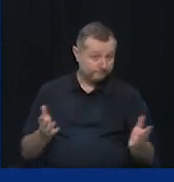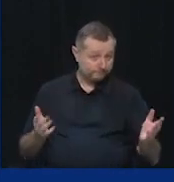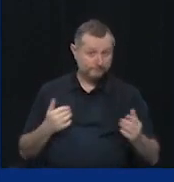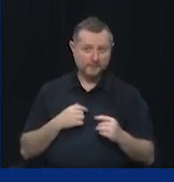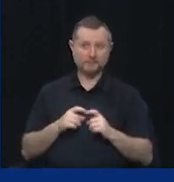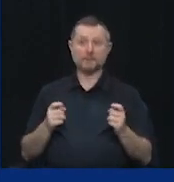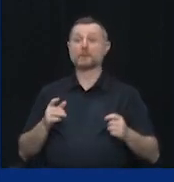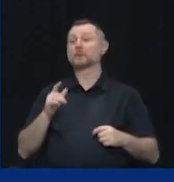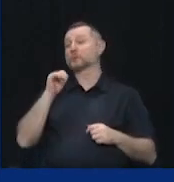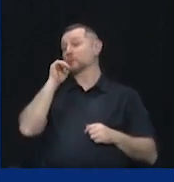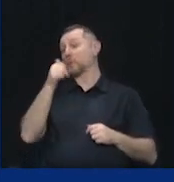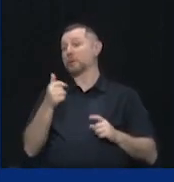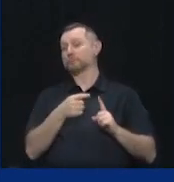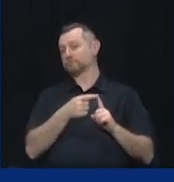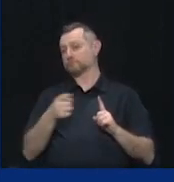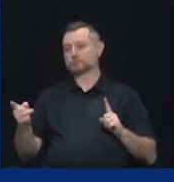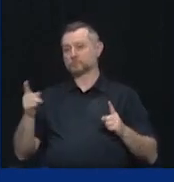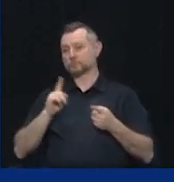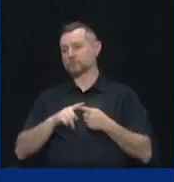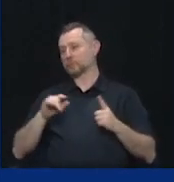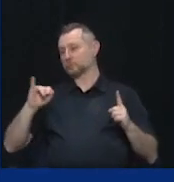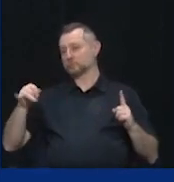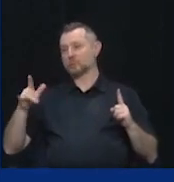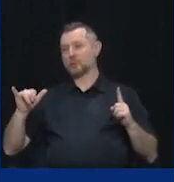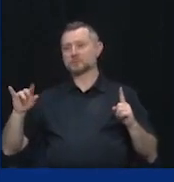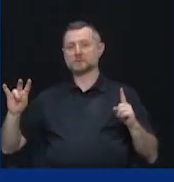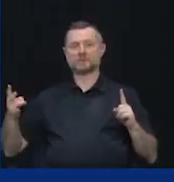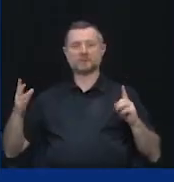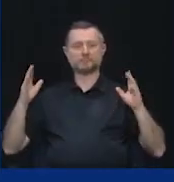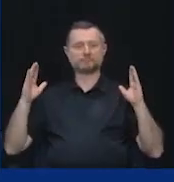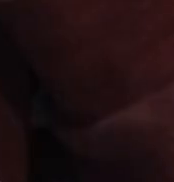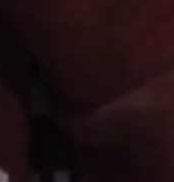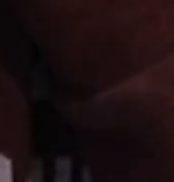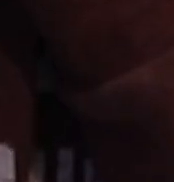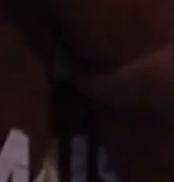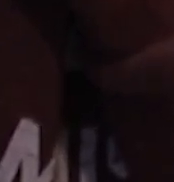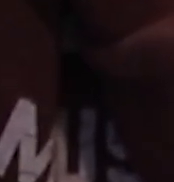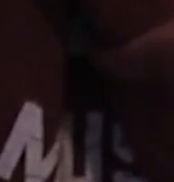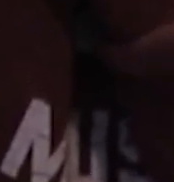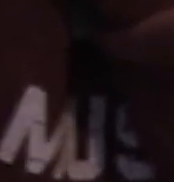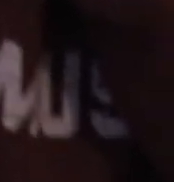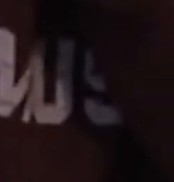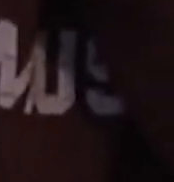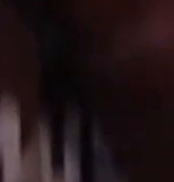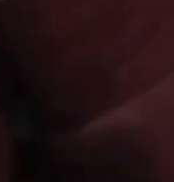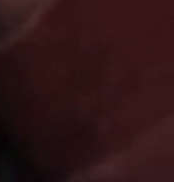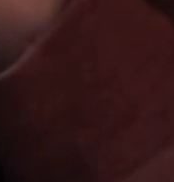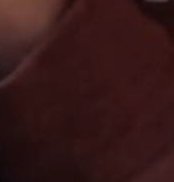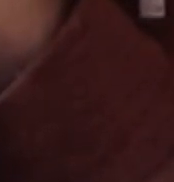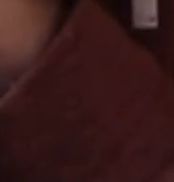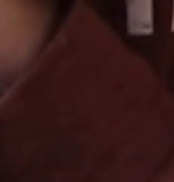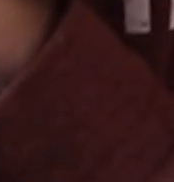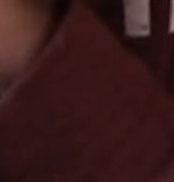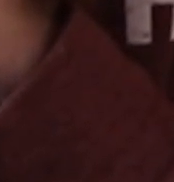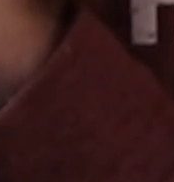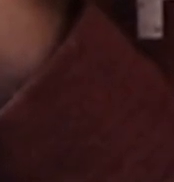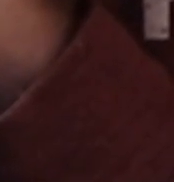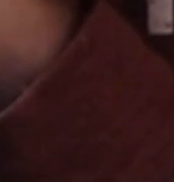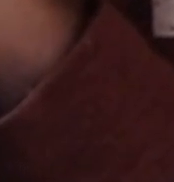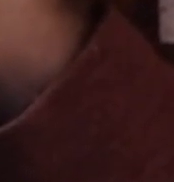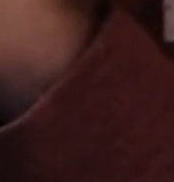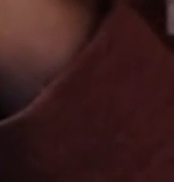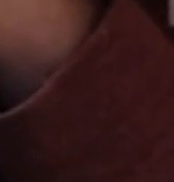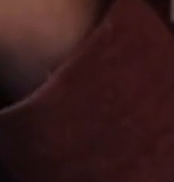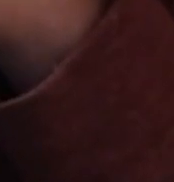Tomorrow through July 7th, any 12 to 17-year-old who gets their first Pfizer dose, Pfizer's